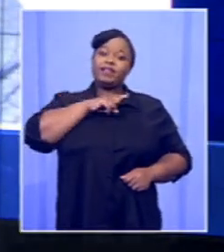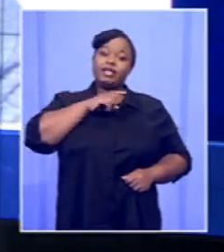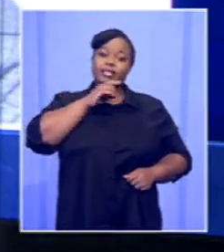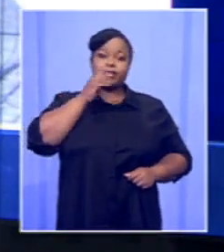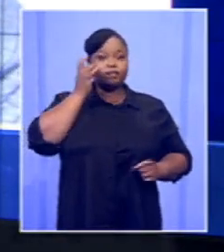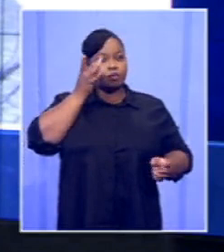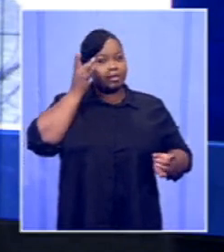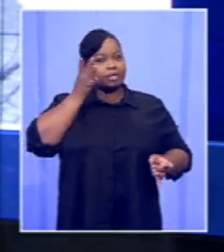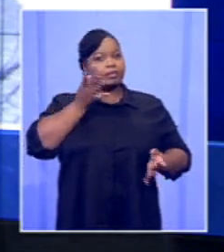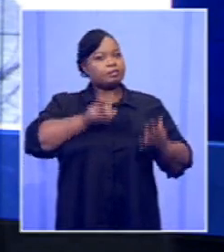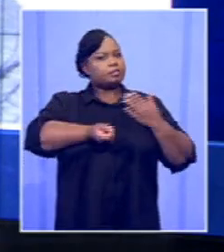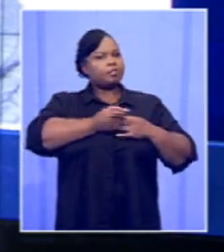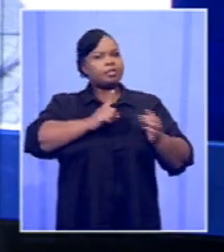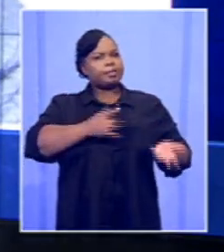information.